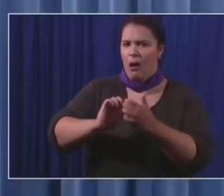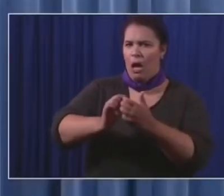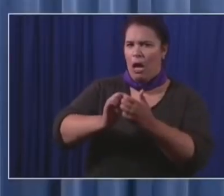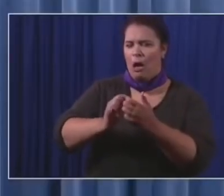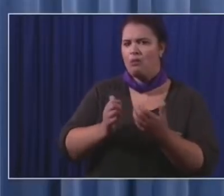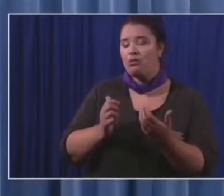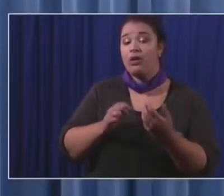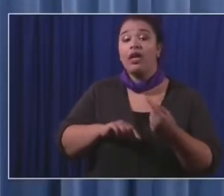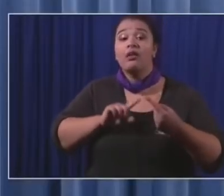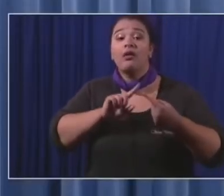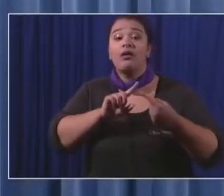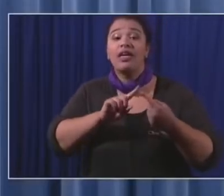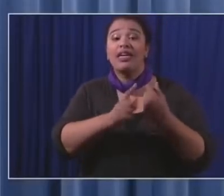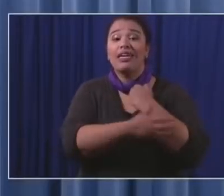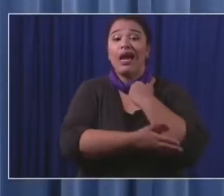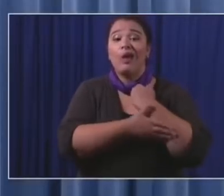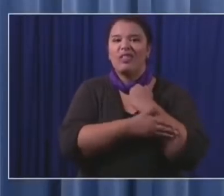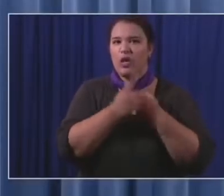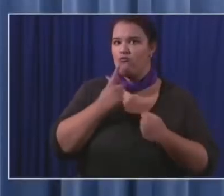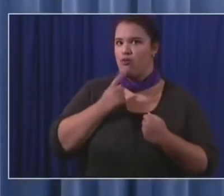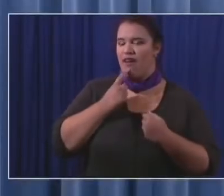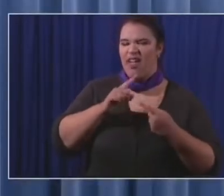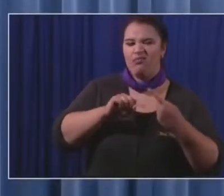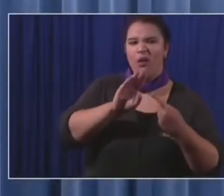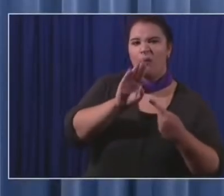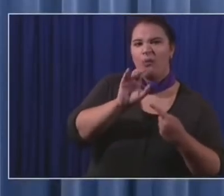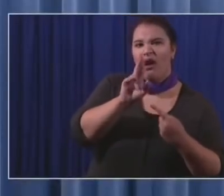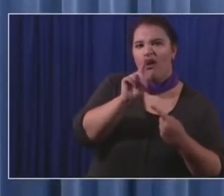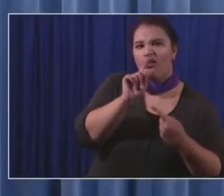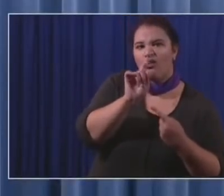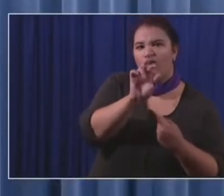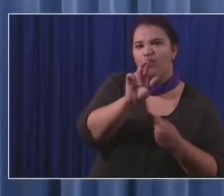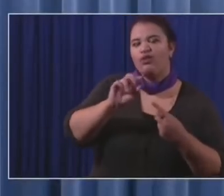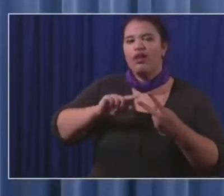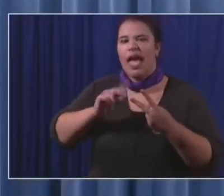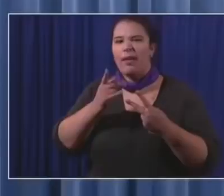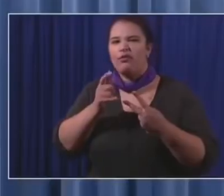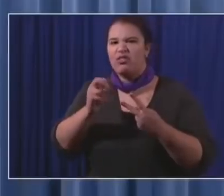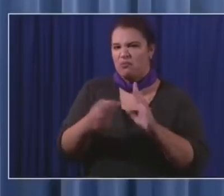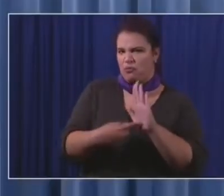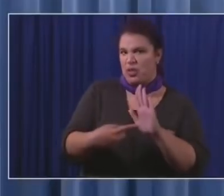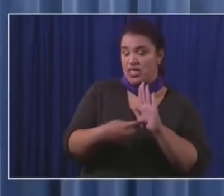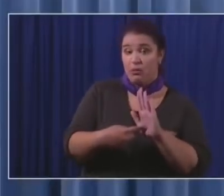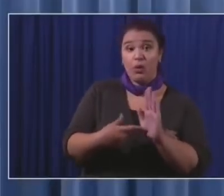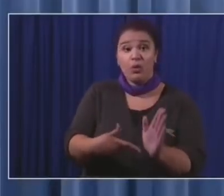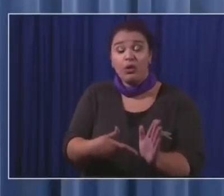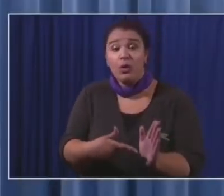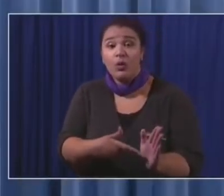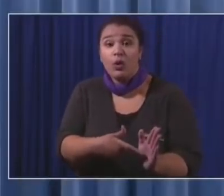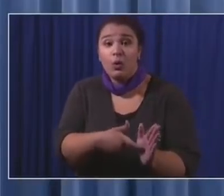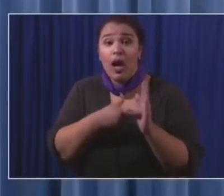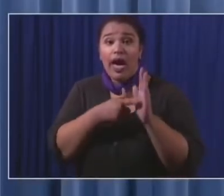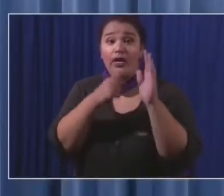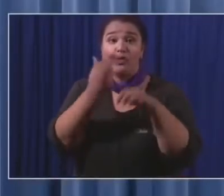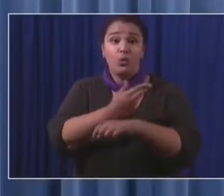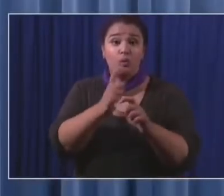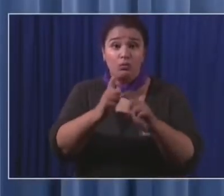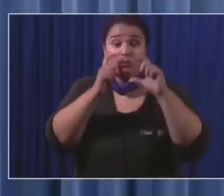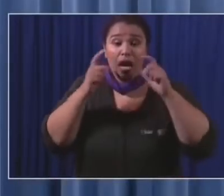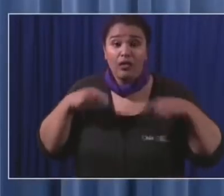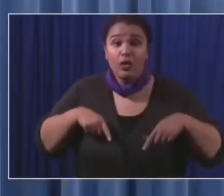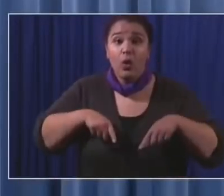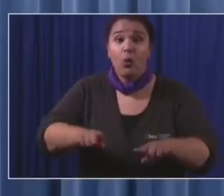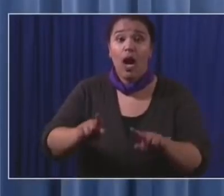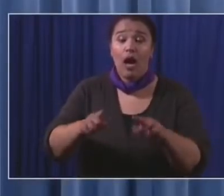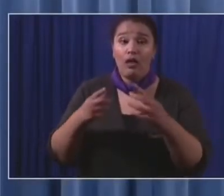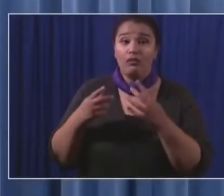to schedule and play games that quickly? And also, what about athletes in the red counties such as Butler and Hamilton? Will they be required